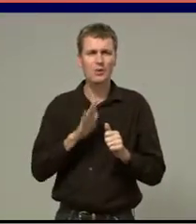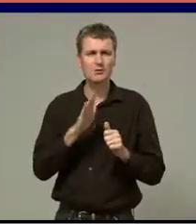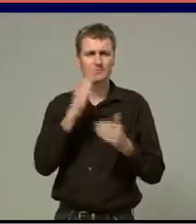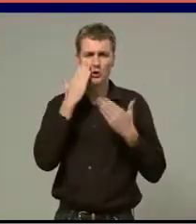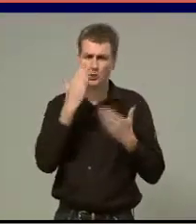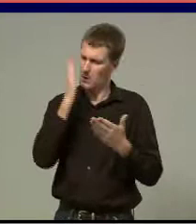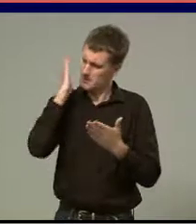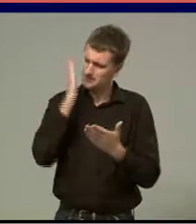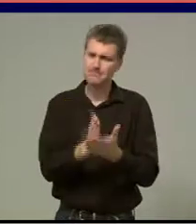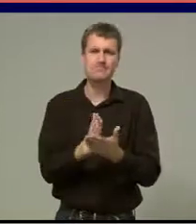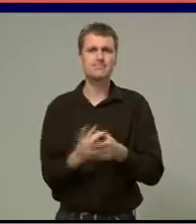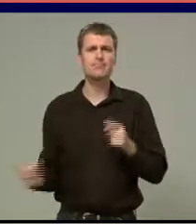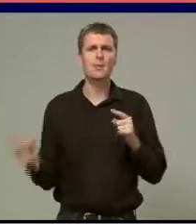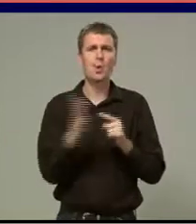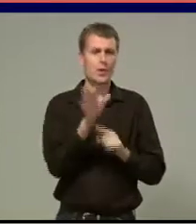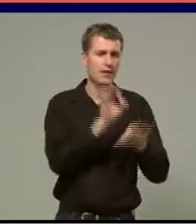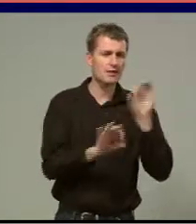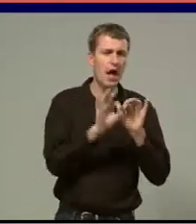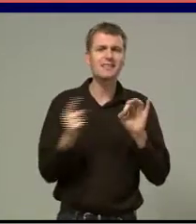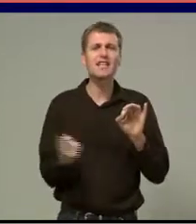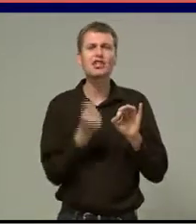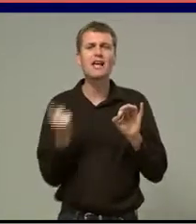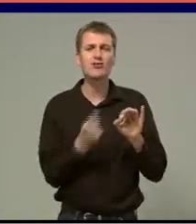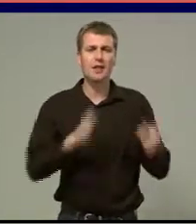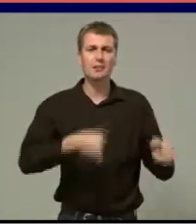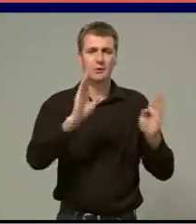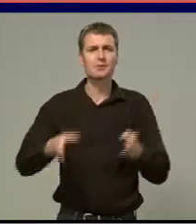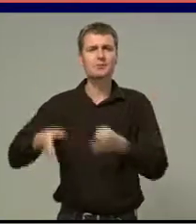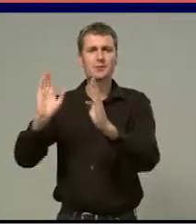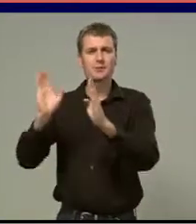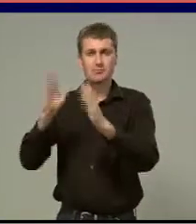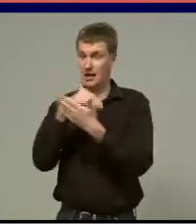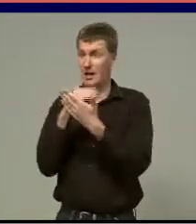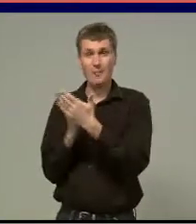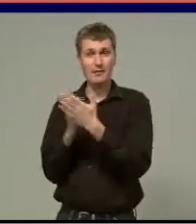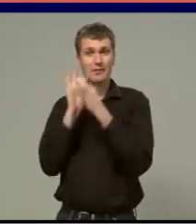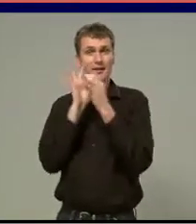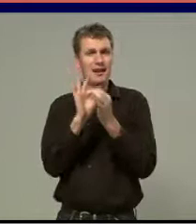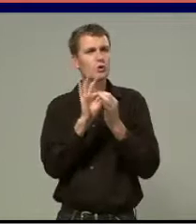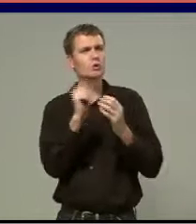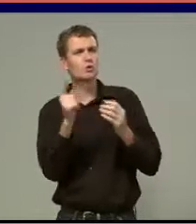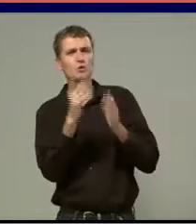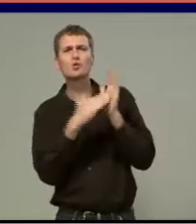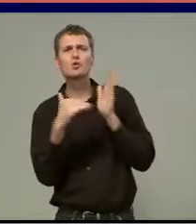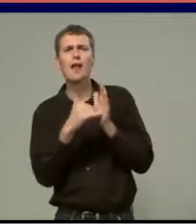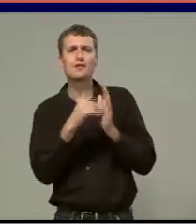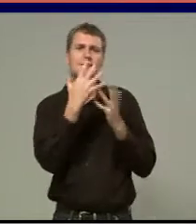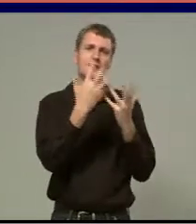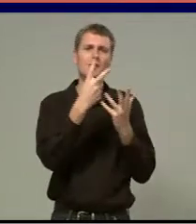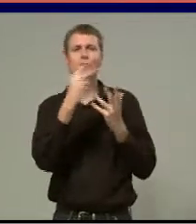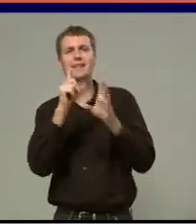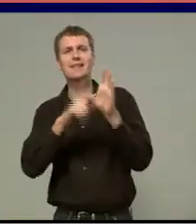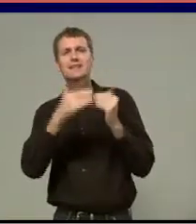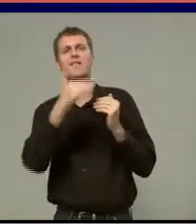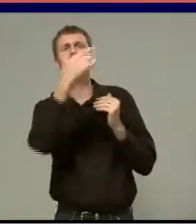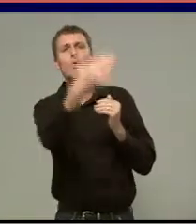suppose, the importance of the science and engineering facilities, partly as part of the story of New Zealand over the next 10 or 20 years.